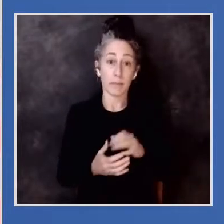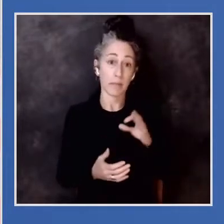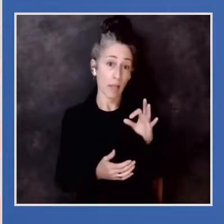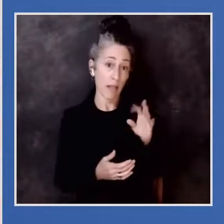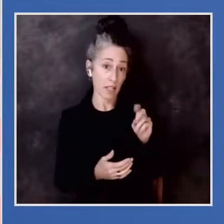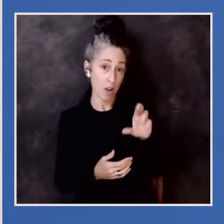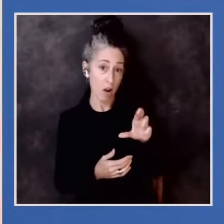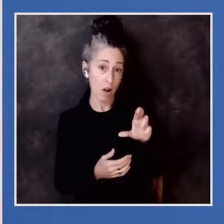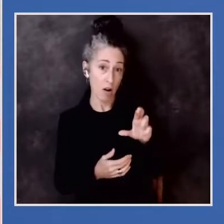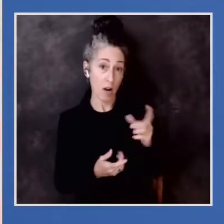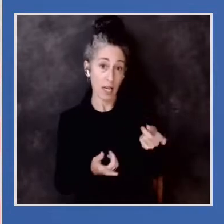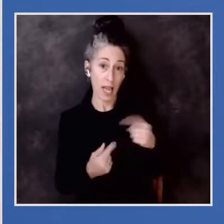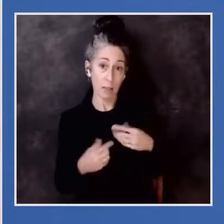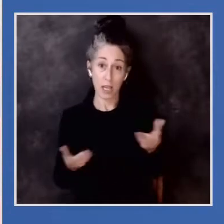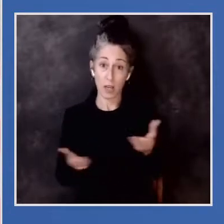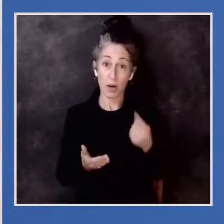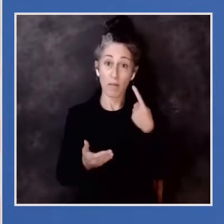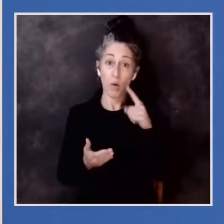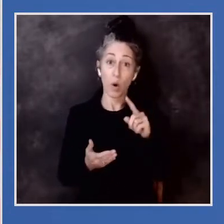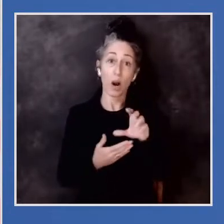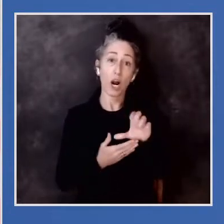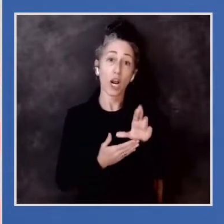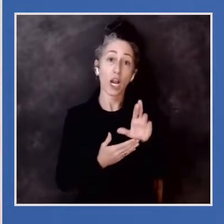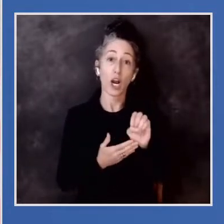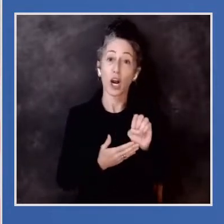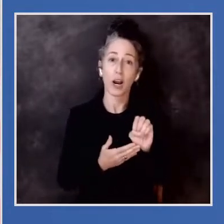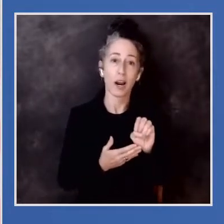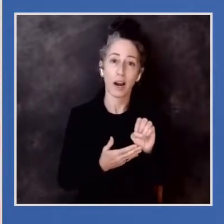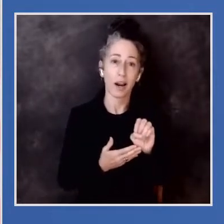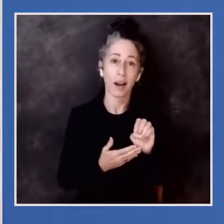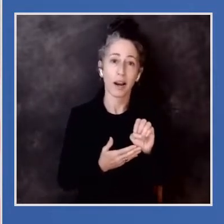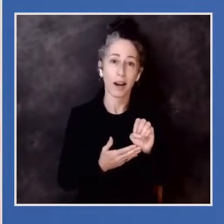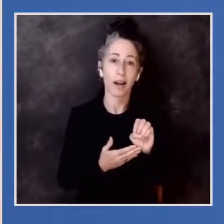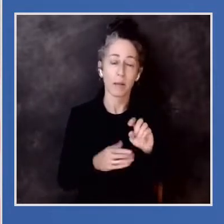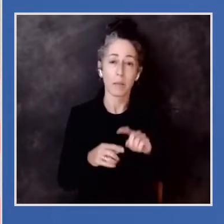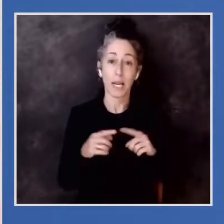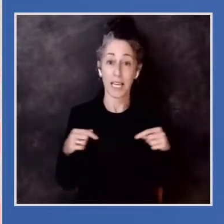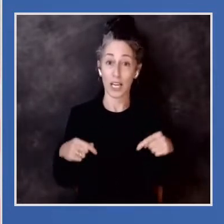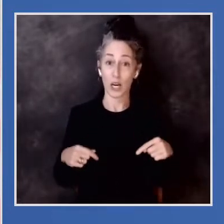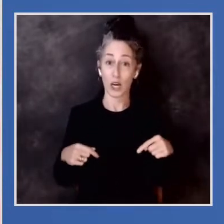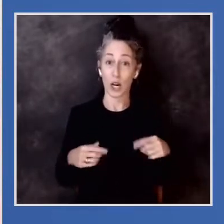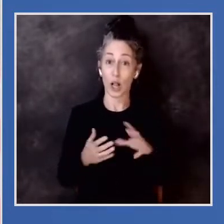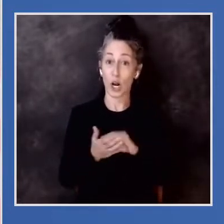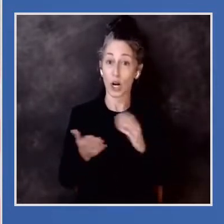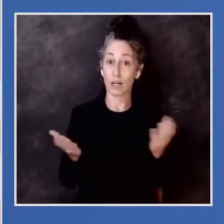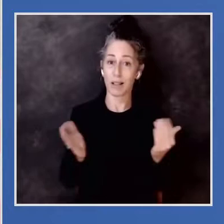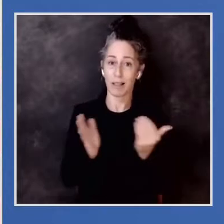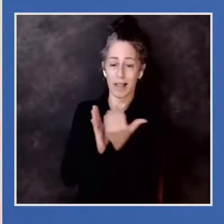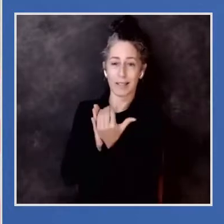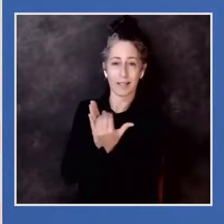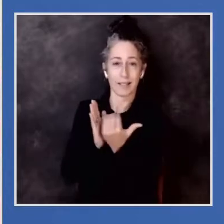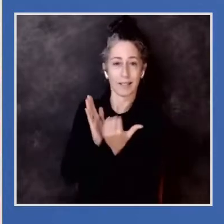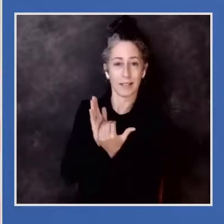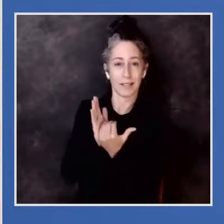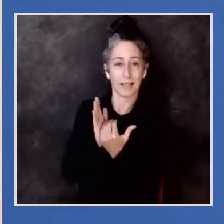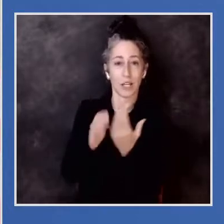cure, but it was the lessons he learned here that he used to lift a